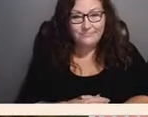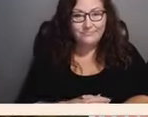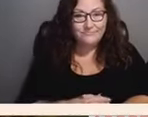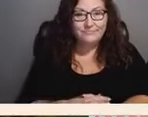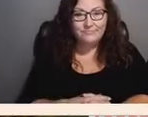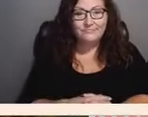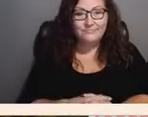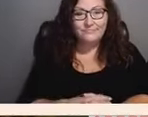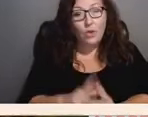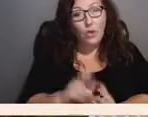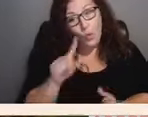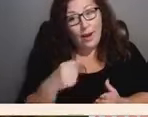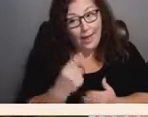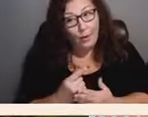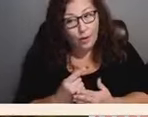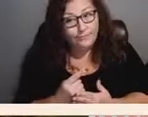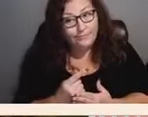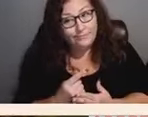1 hour